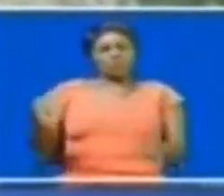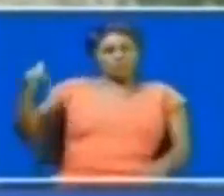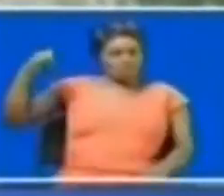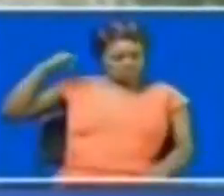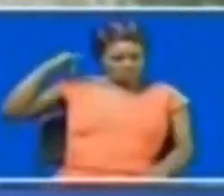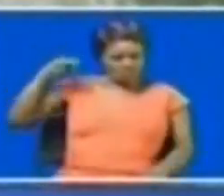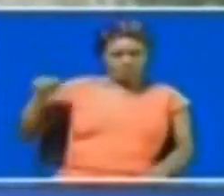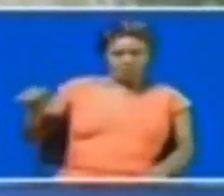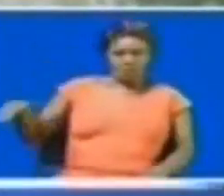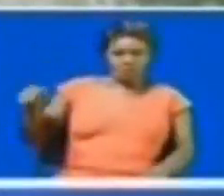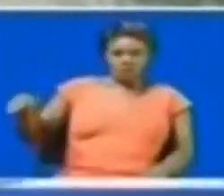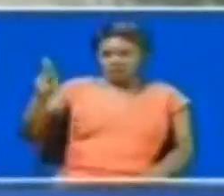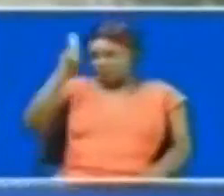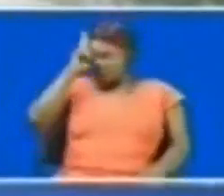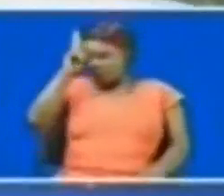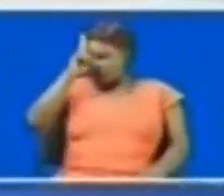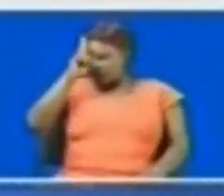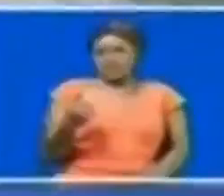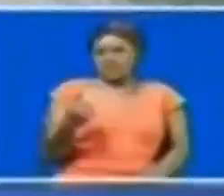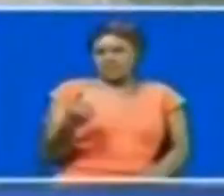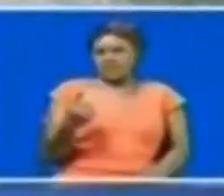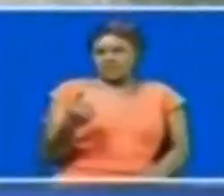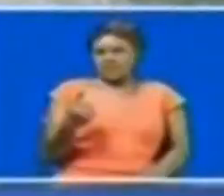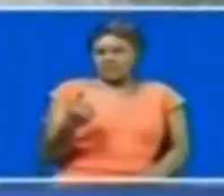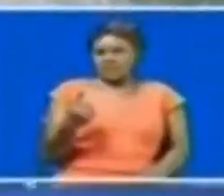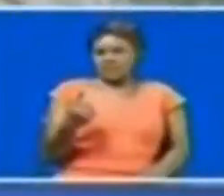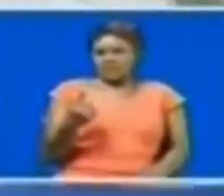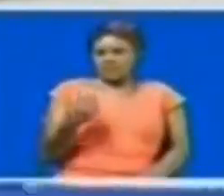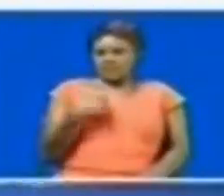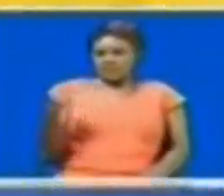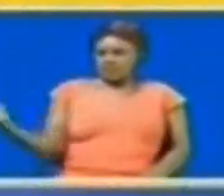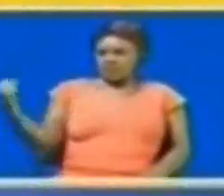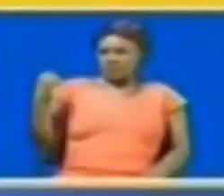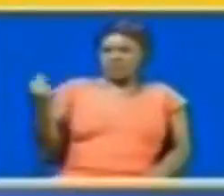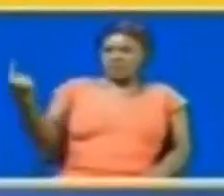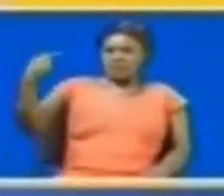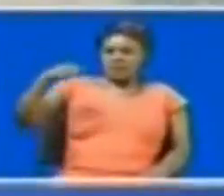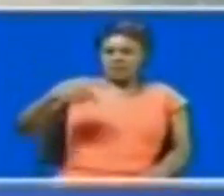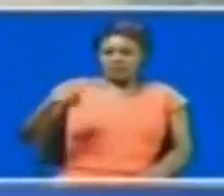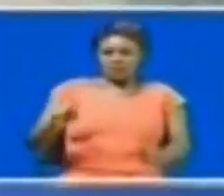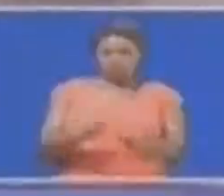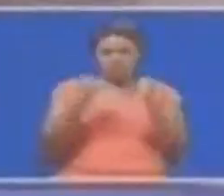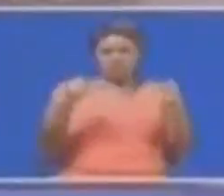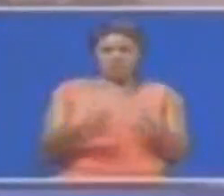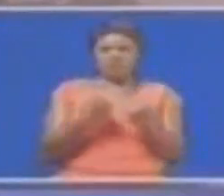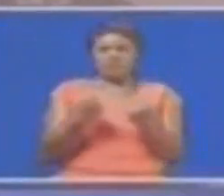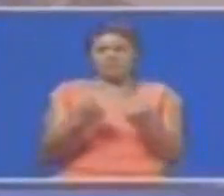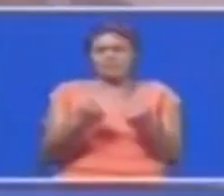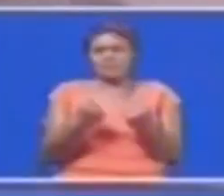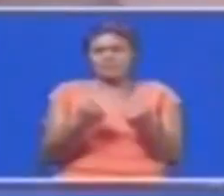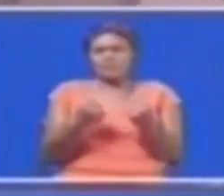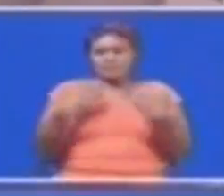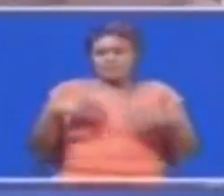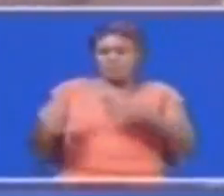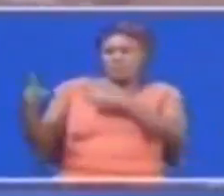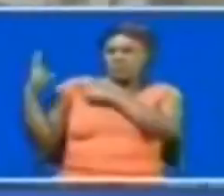called this morning by the traffic police and my director telling me that I should be up, we come and salvage whatever we'll salvage. Wasimamizi wa